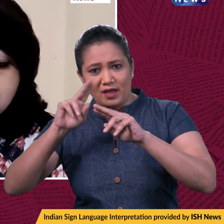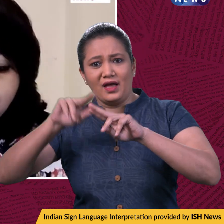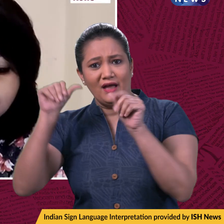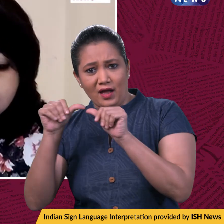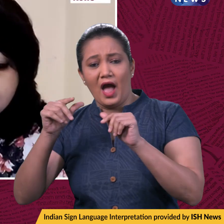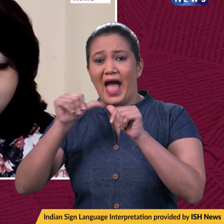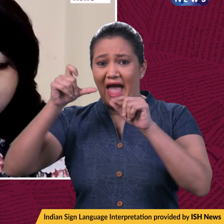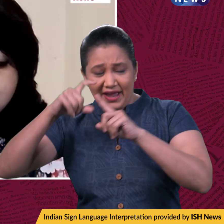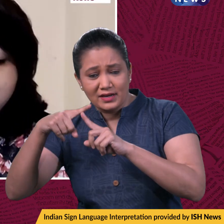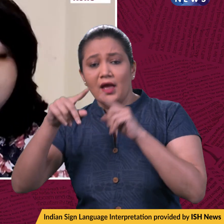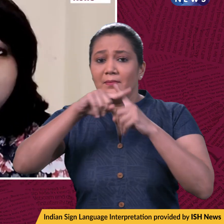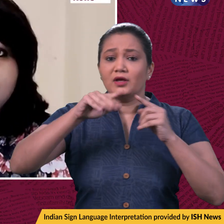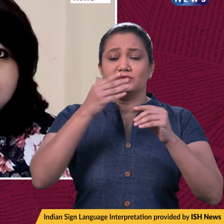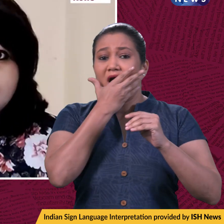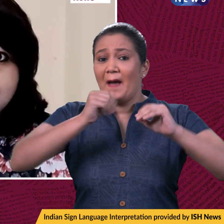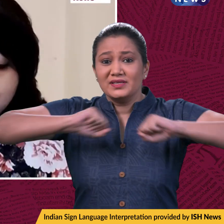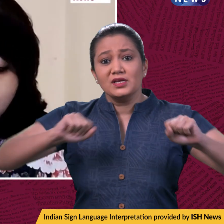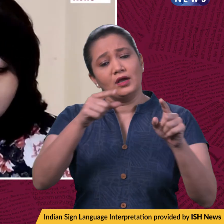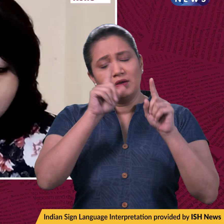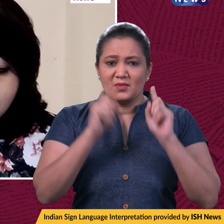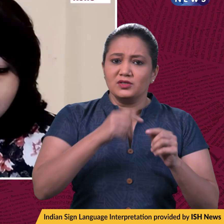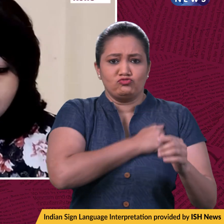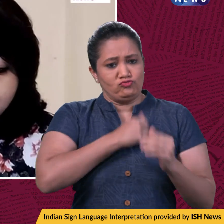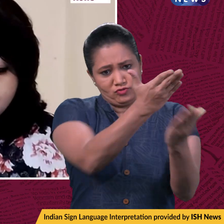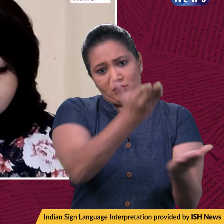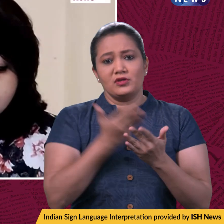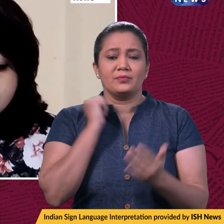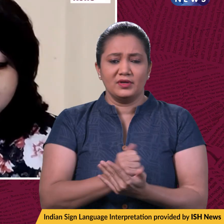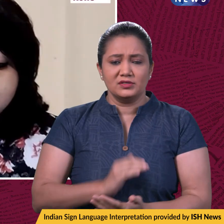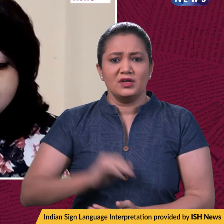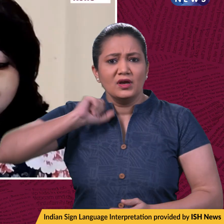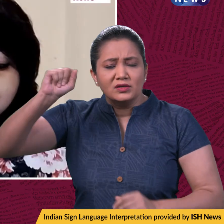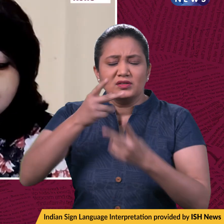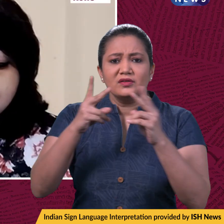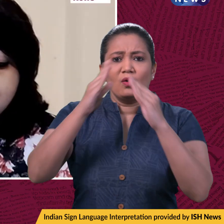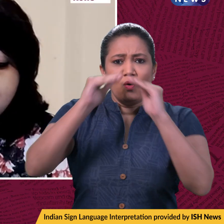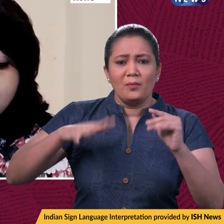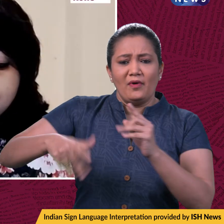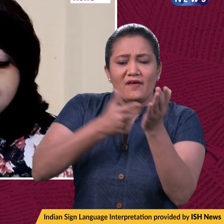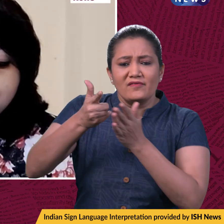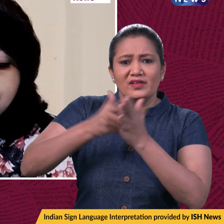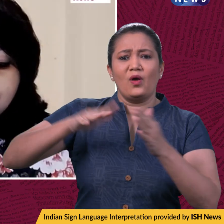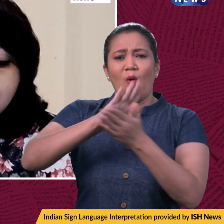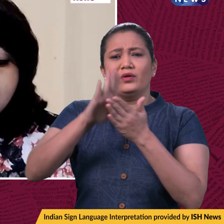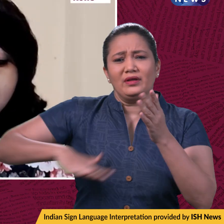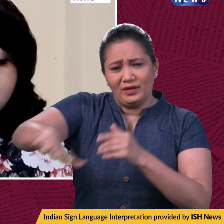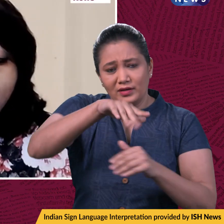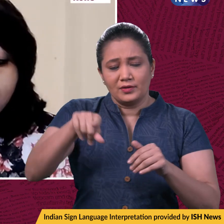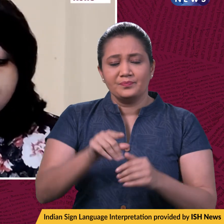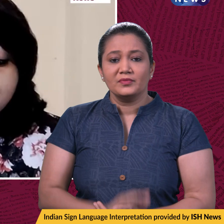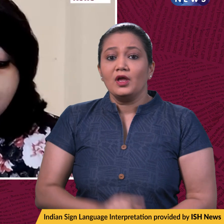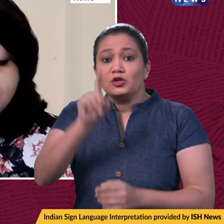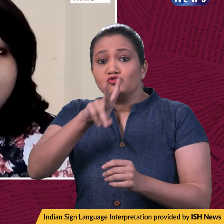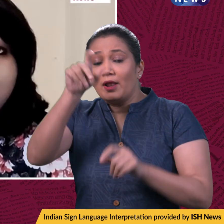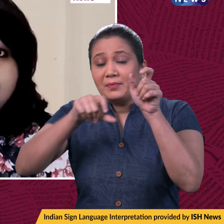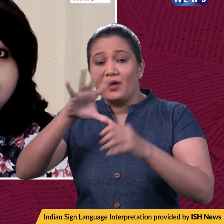and demanded an apology from Home Minister Amit Shah. The protesters, who included residents from the village of Oting, the home